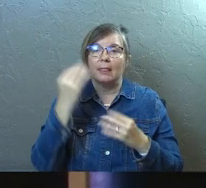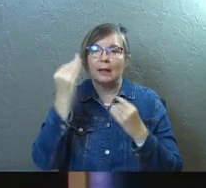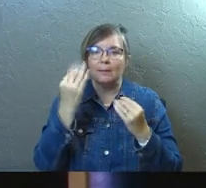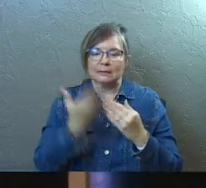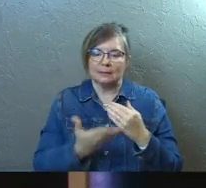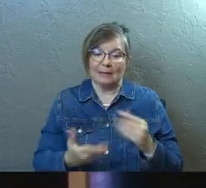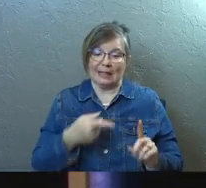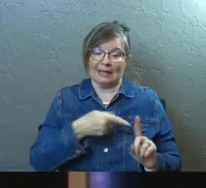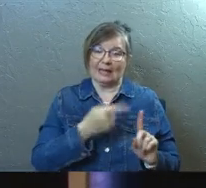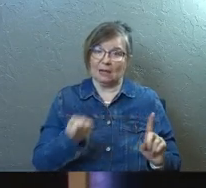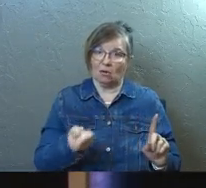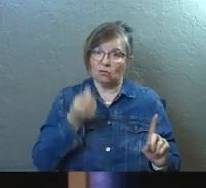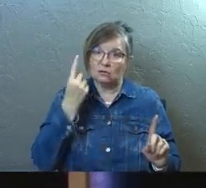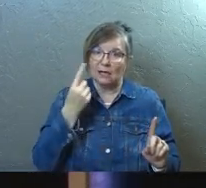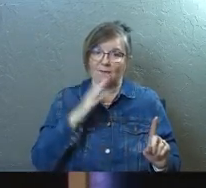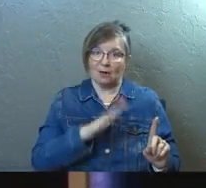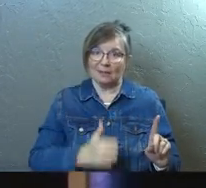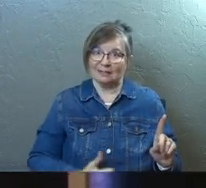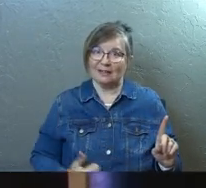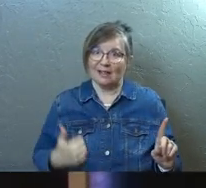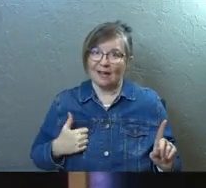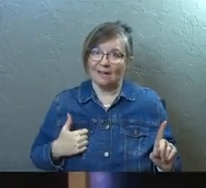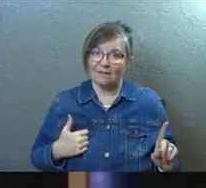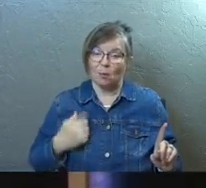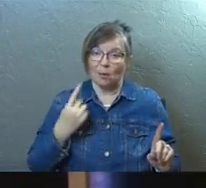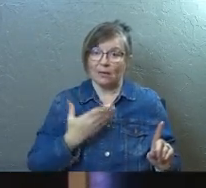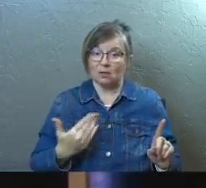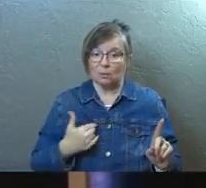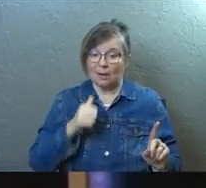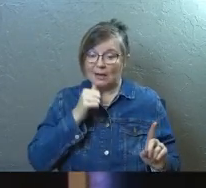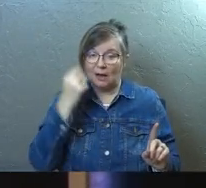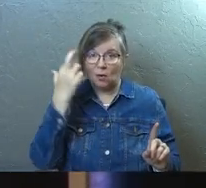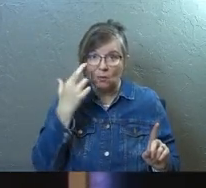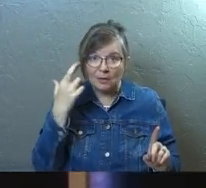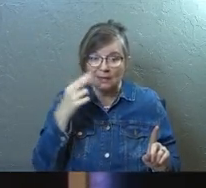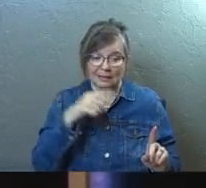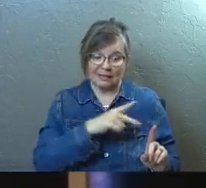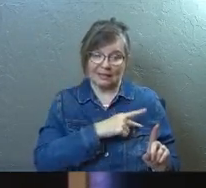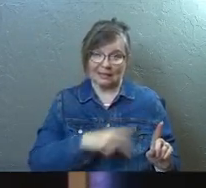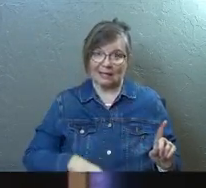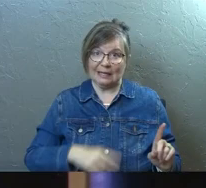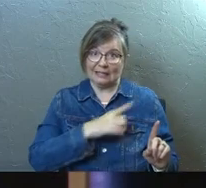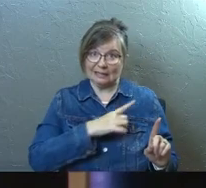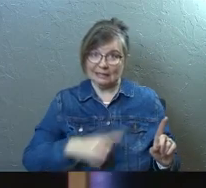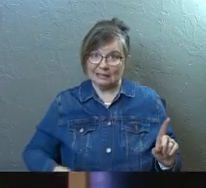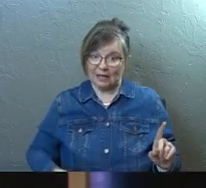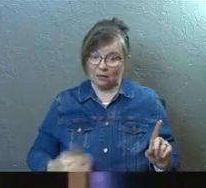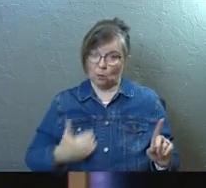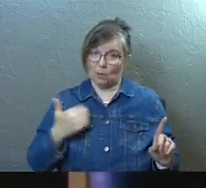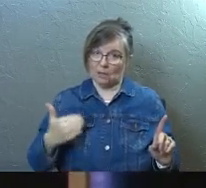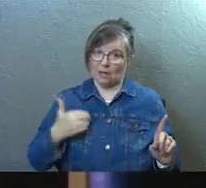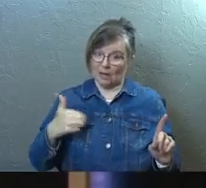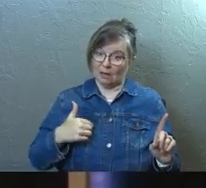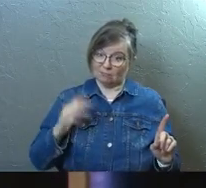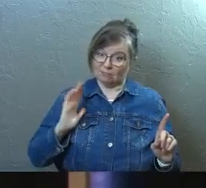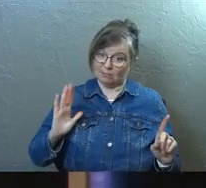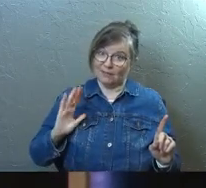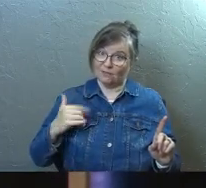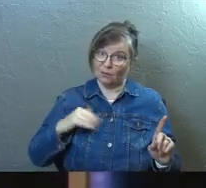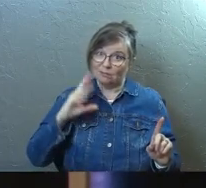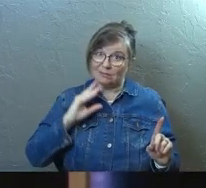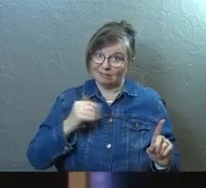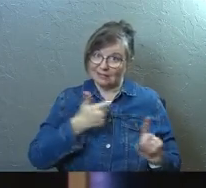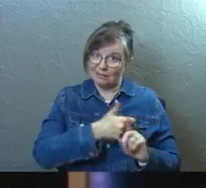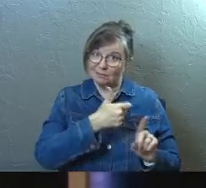about some things he understands from his life. One of the things you might not know is that King David, when he was younger, he was a